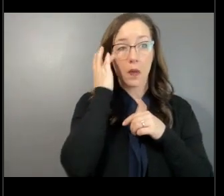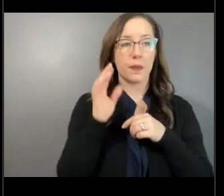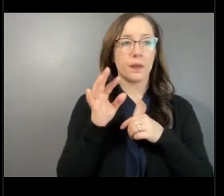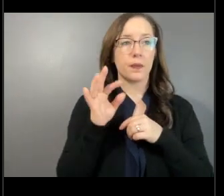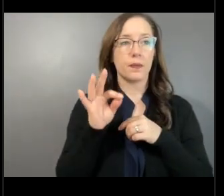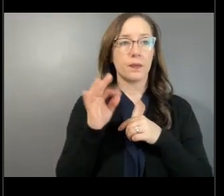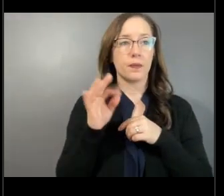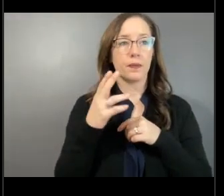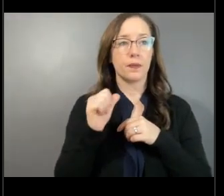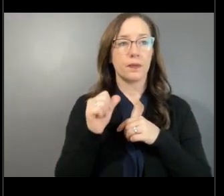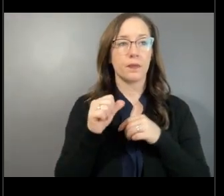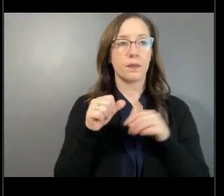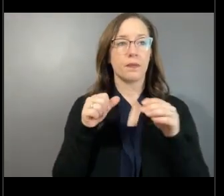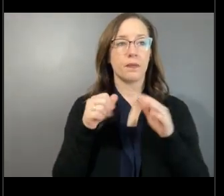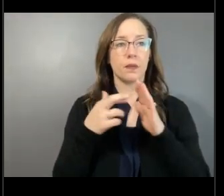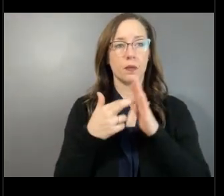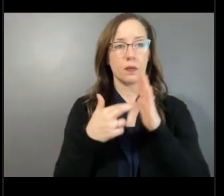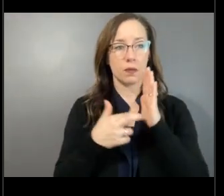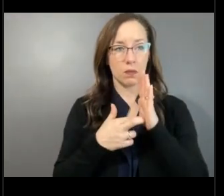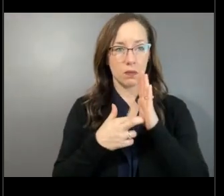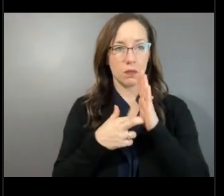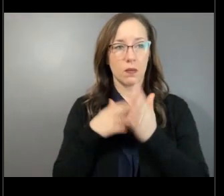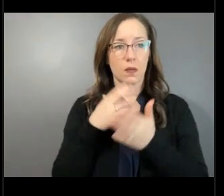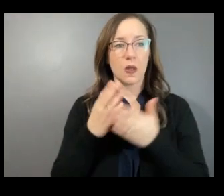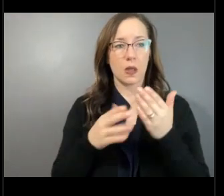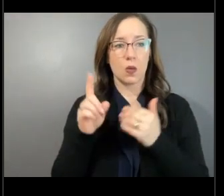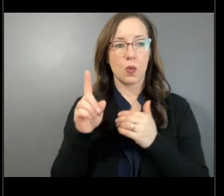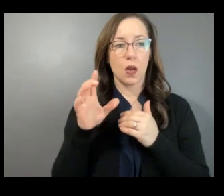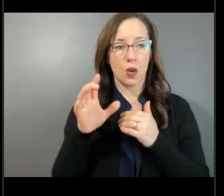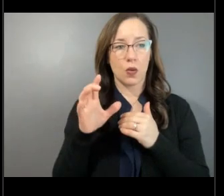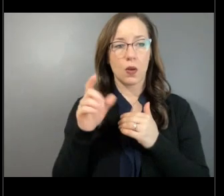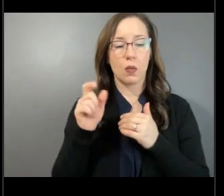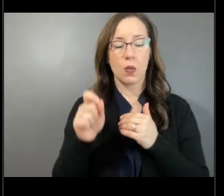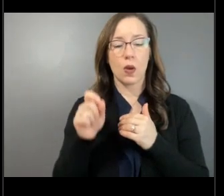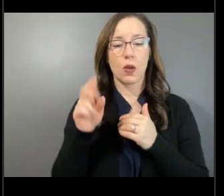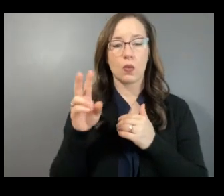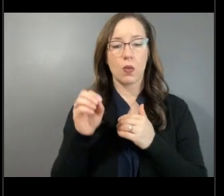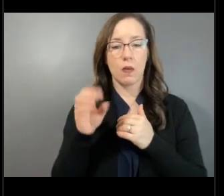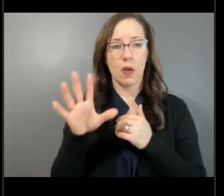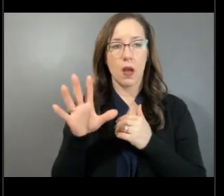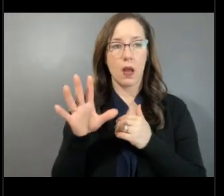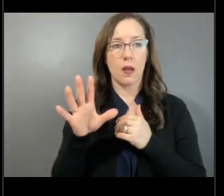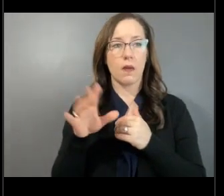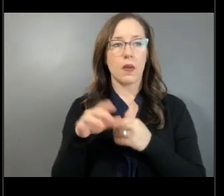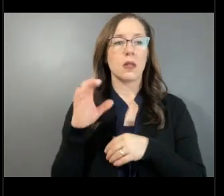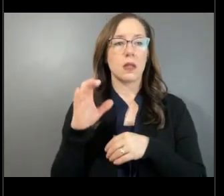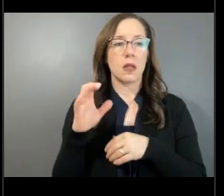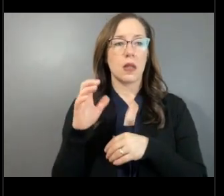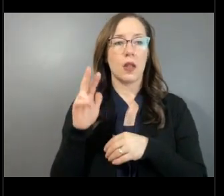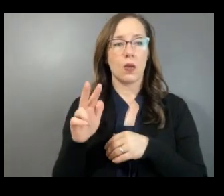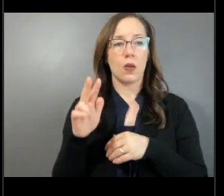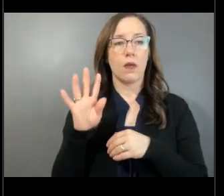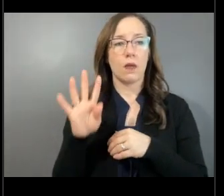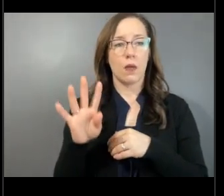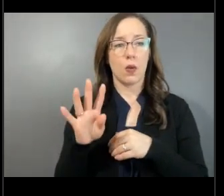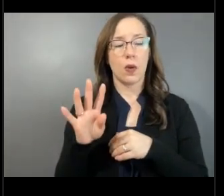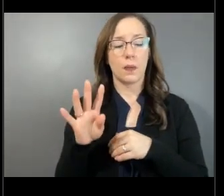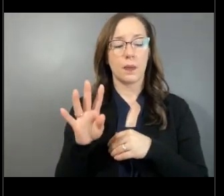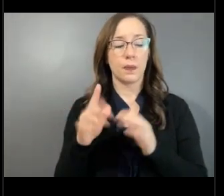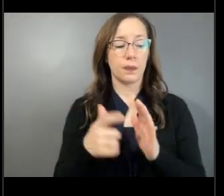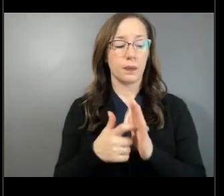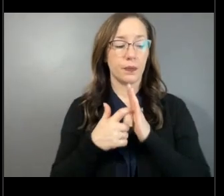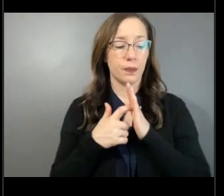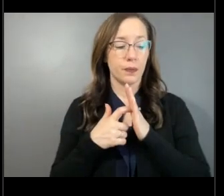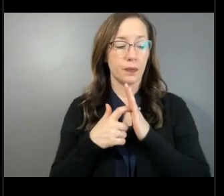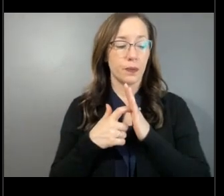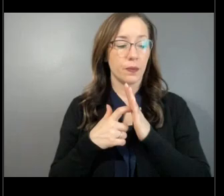Accessibility Guidelines, section 100.205 C34, requires that